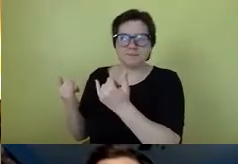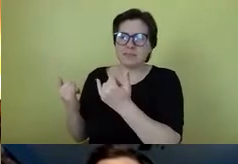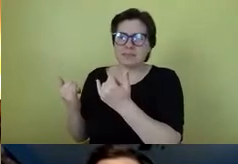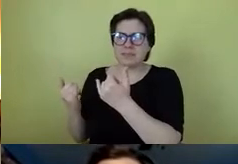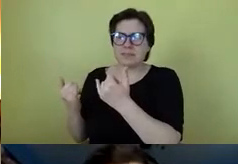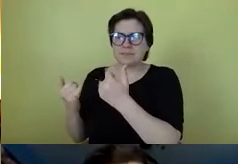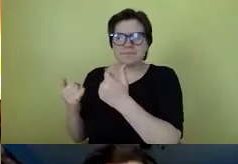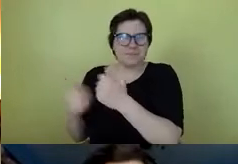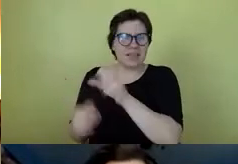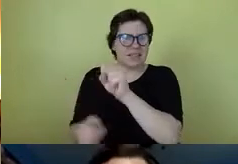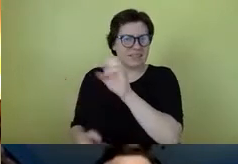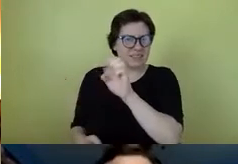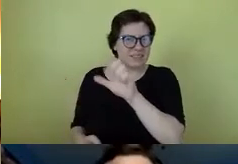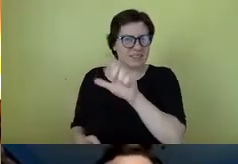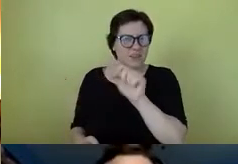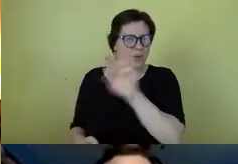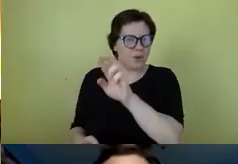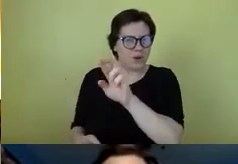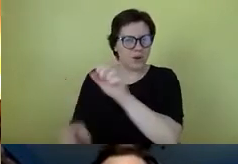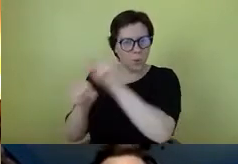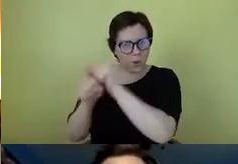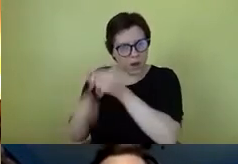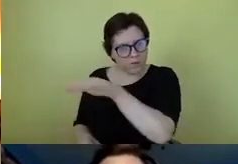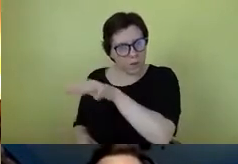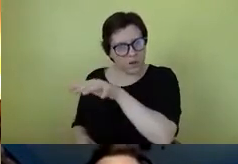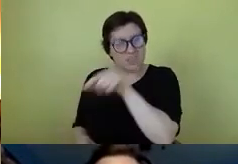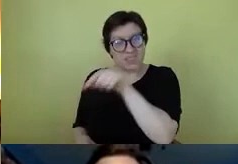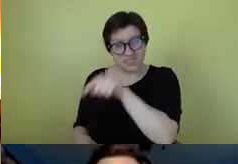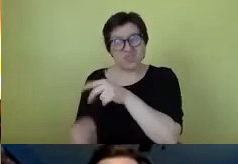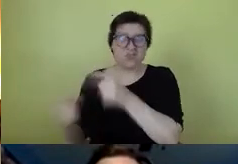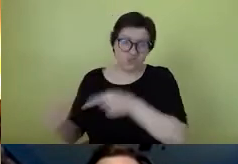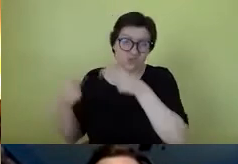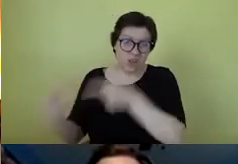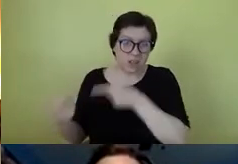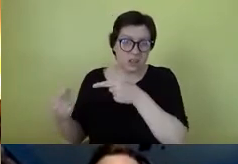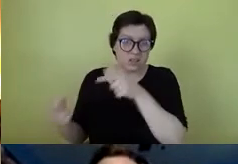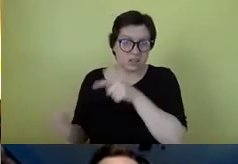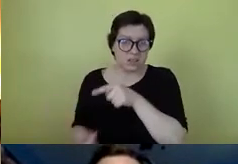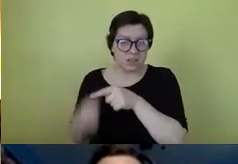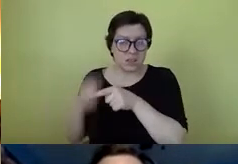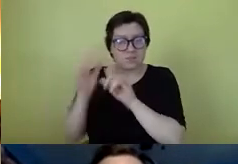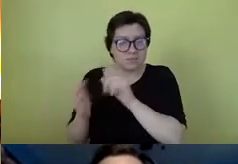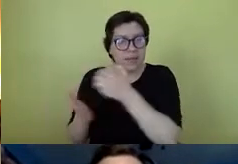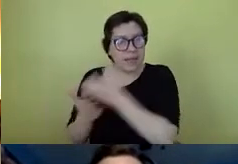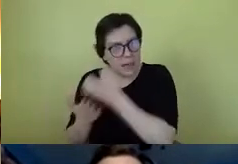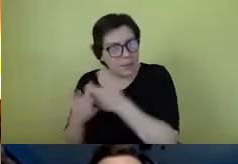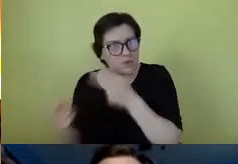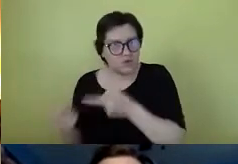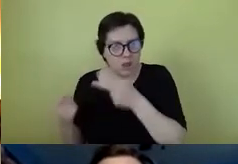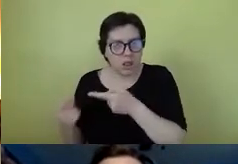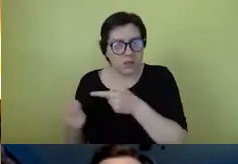secular workforce, and a secular workforce that is now going to see a lot of struggles, like economic struggles and whatnot?